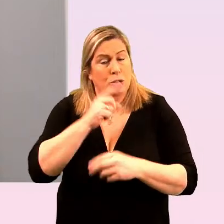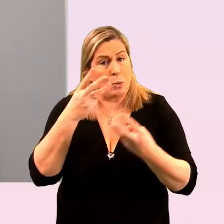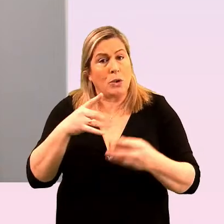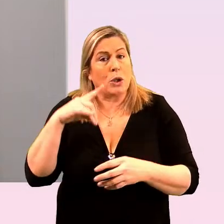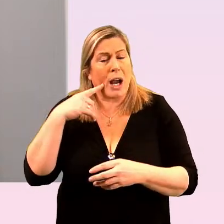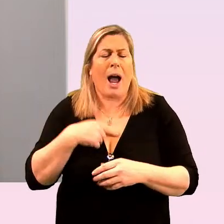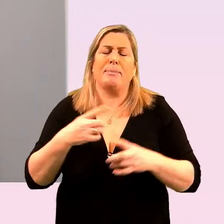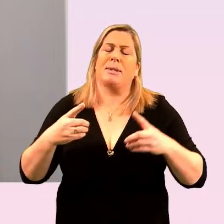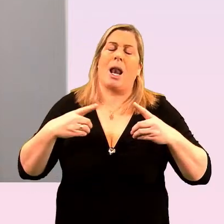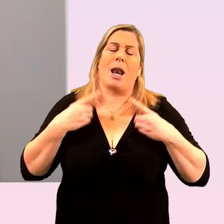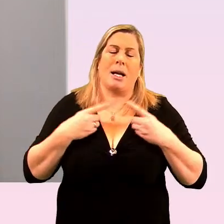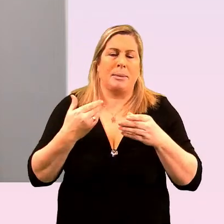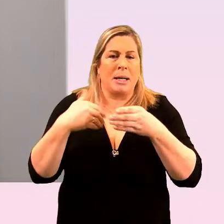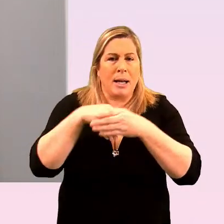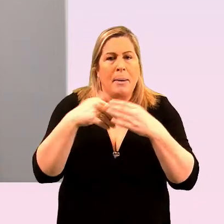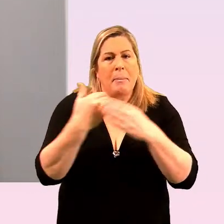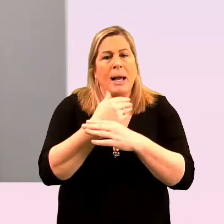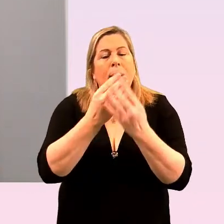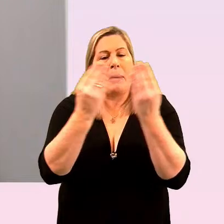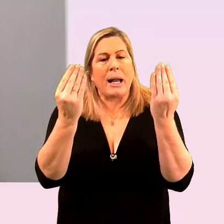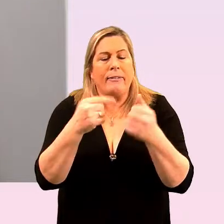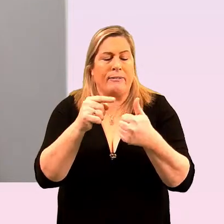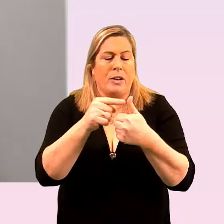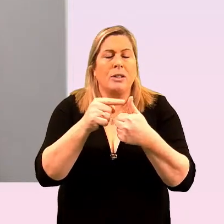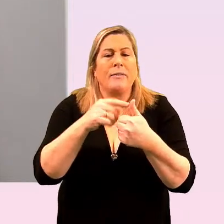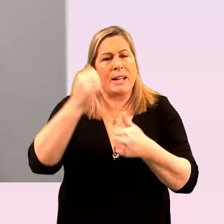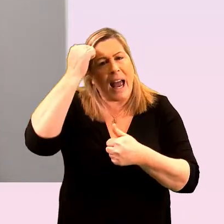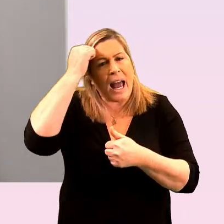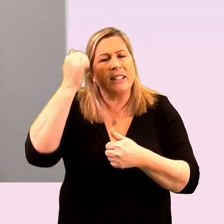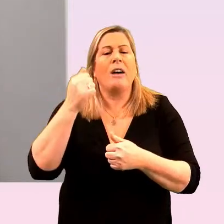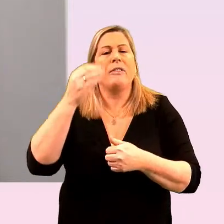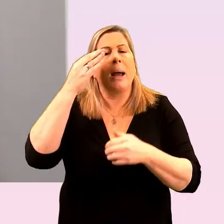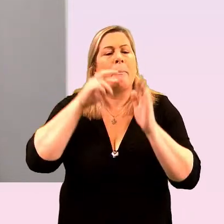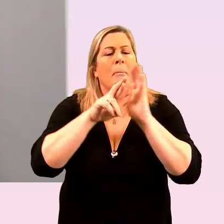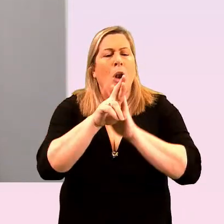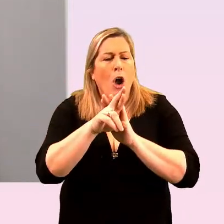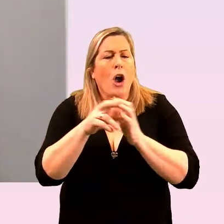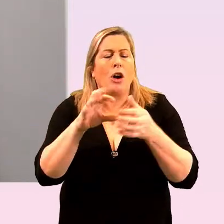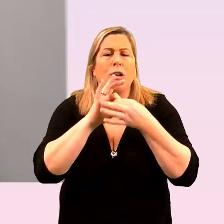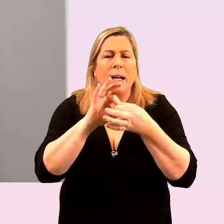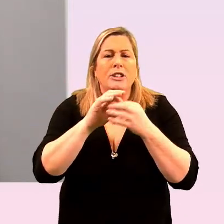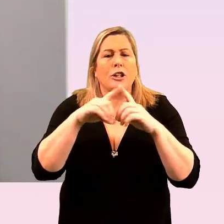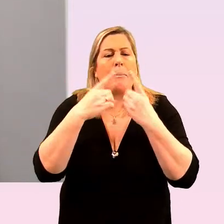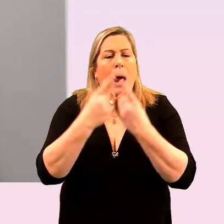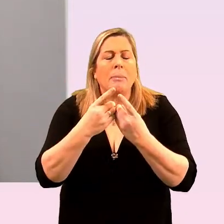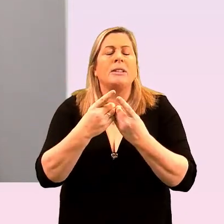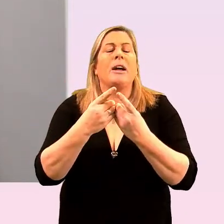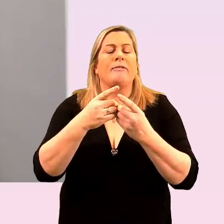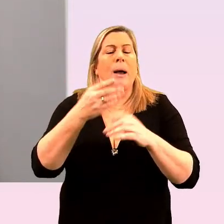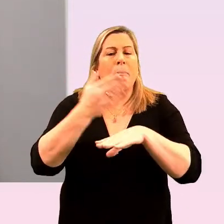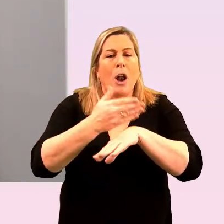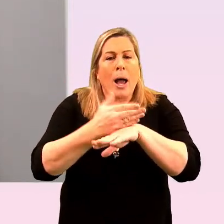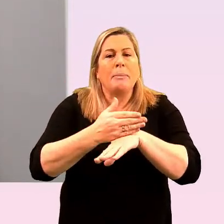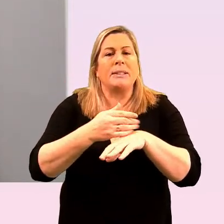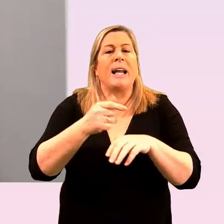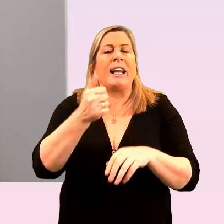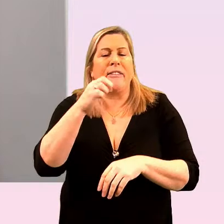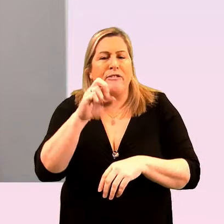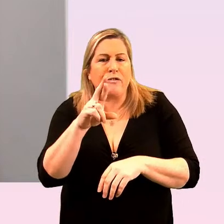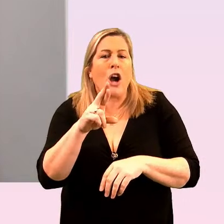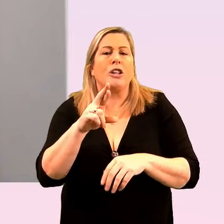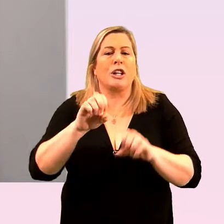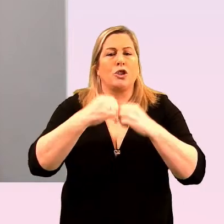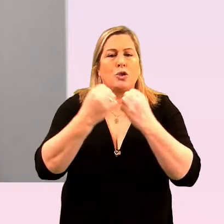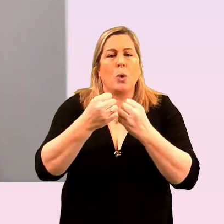I'm delighted to be joined by our panel. First up, the Head of Employer Relations of the Department of Employment Affairs and Social Protection, Siobhan